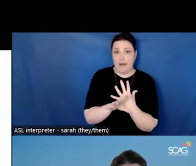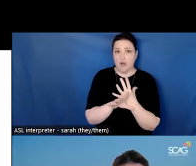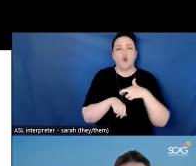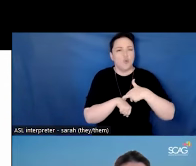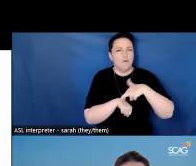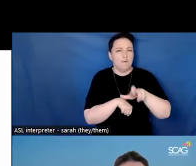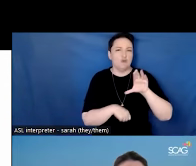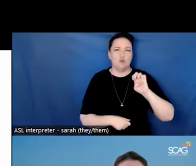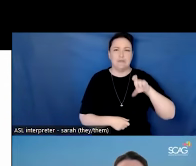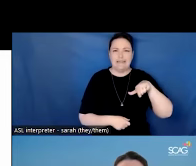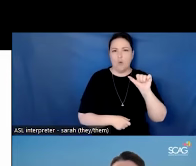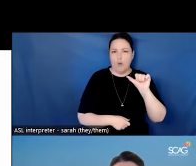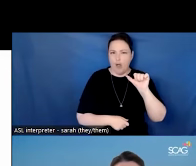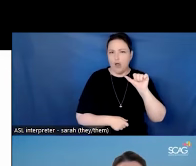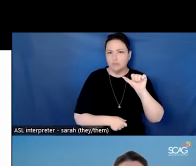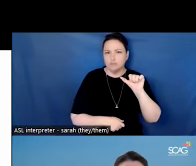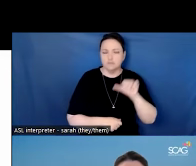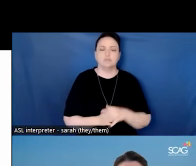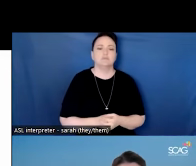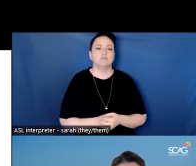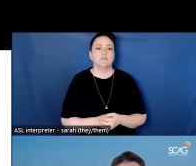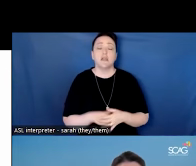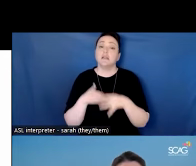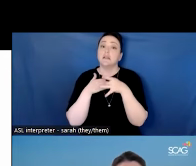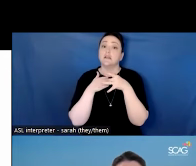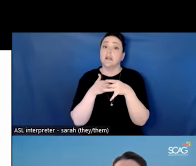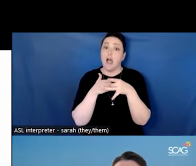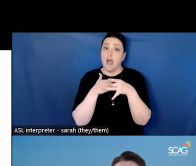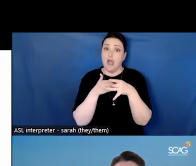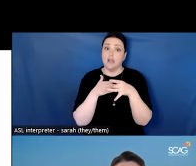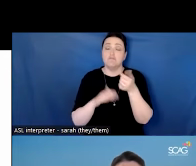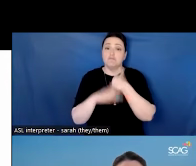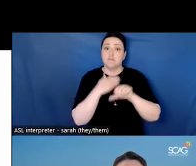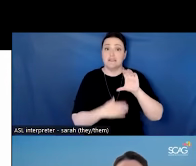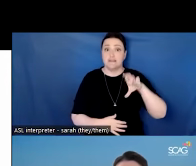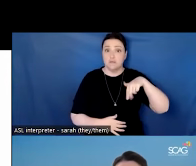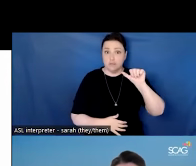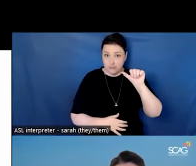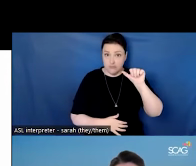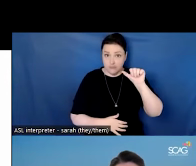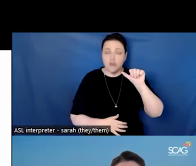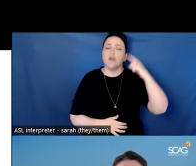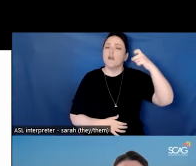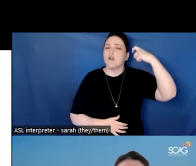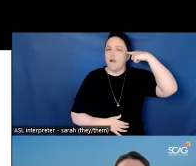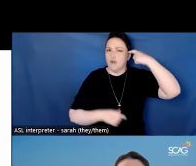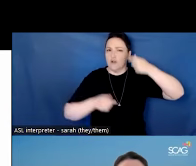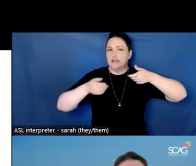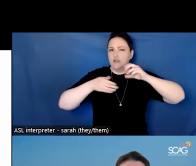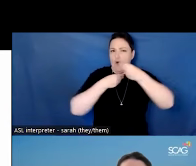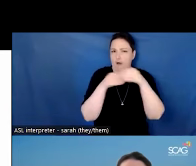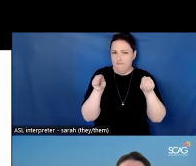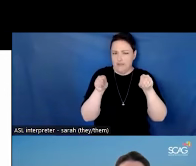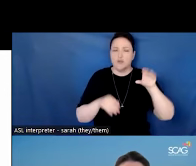guideline sections. CEQA guidelines are developed by the Governor's Office of Planning and Research, OPR.